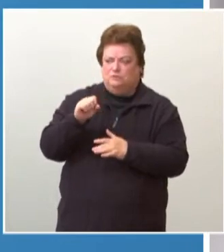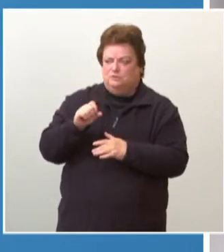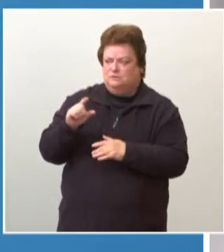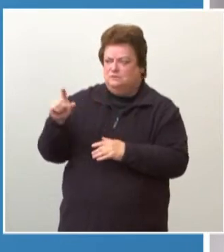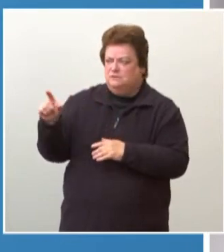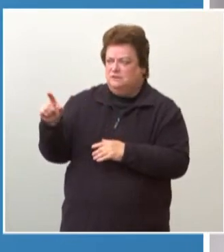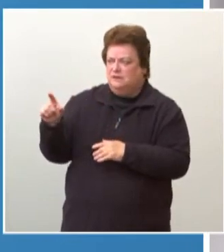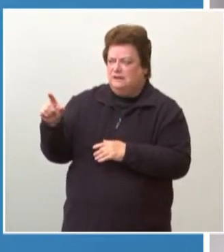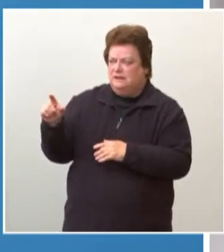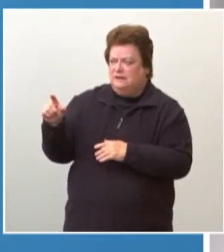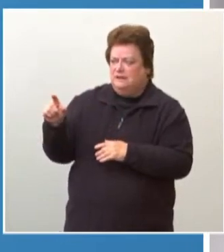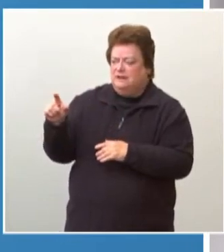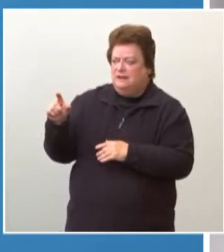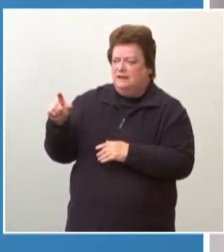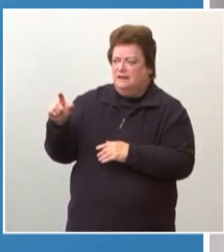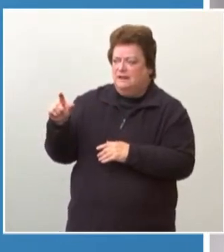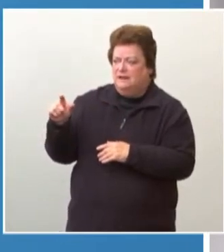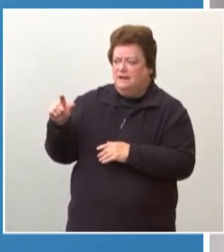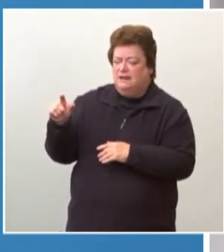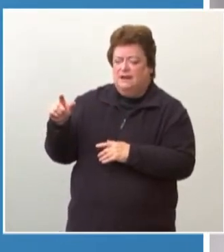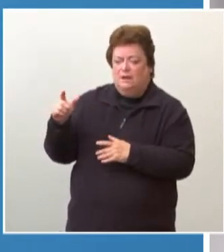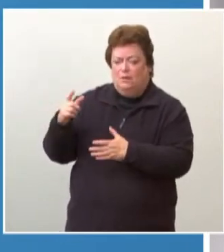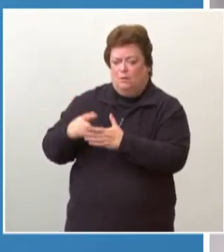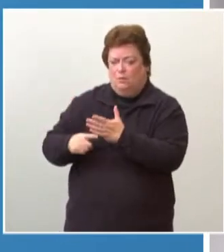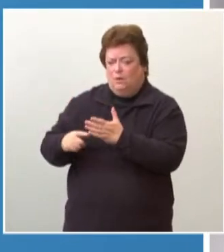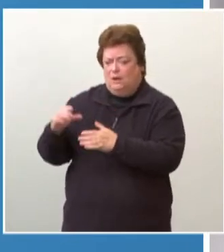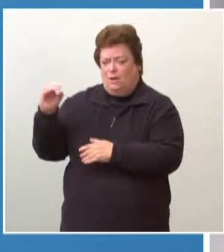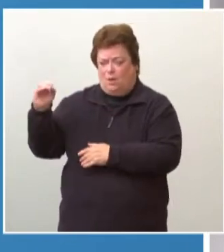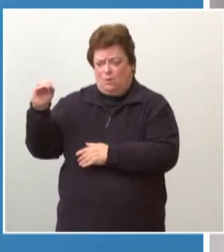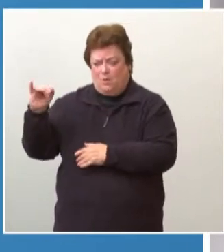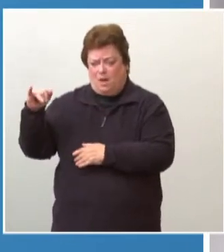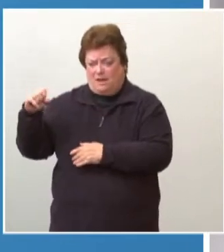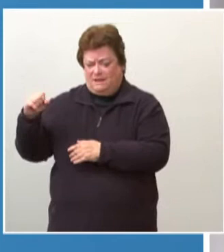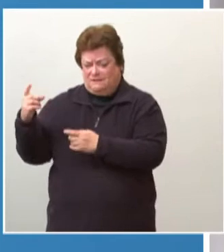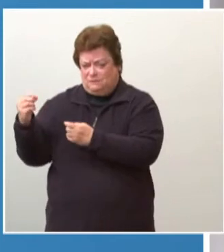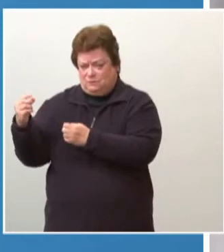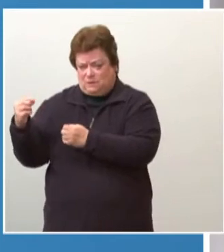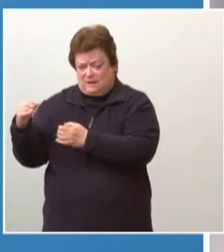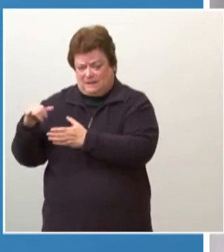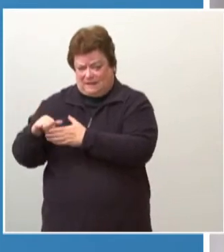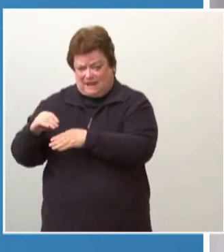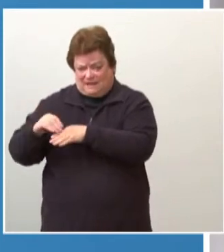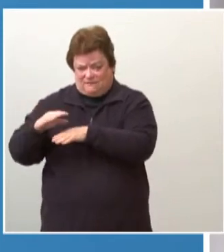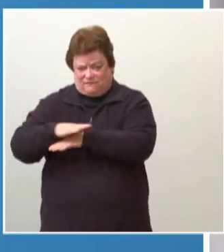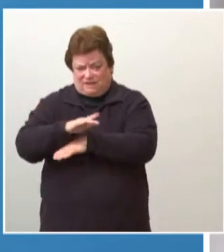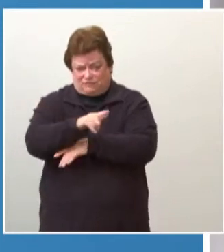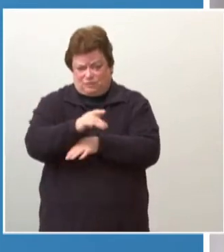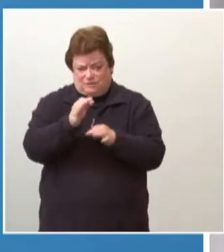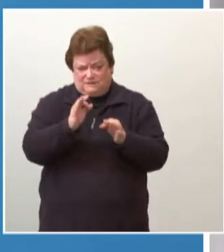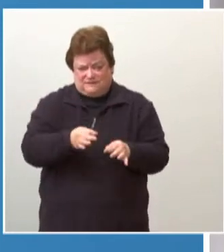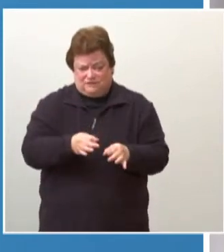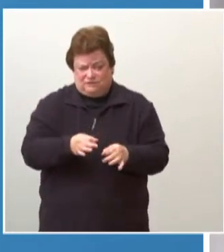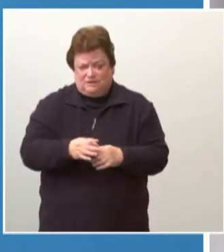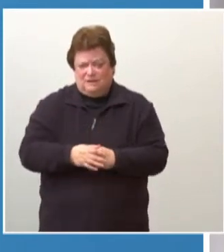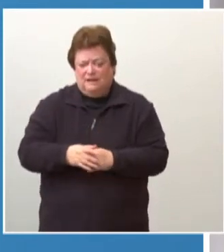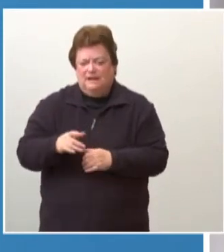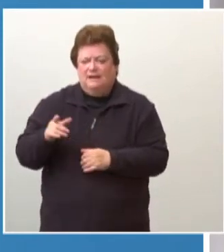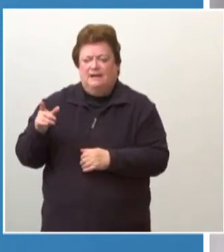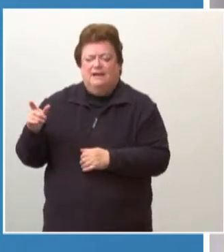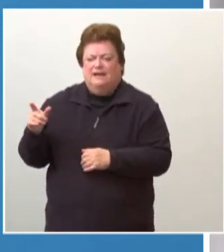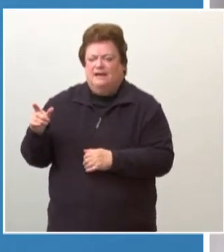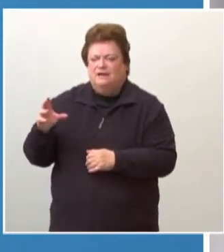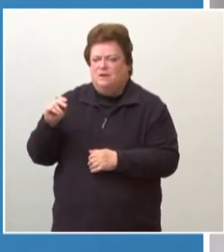what Omaha is doing, does that affect what your decision may be? No, you know, that hasn't